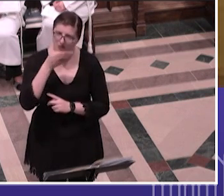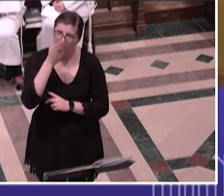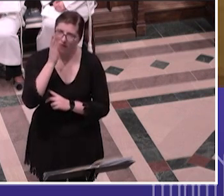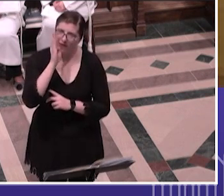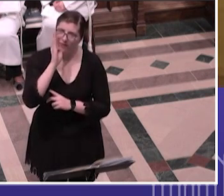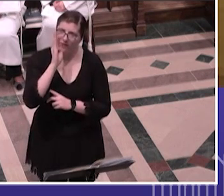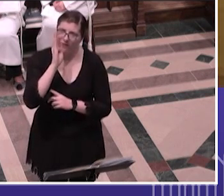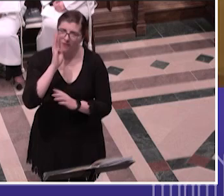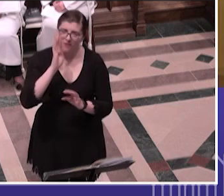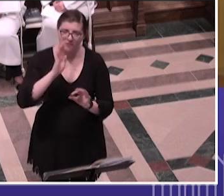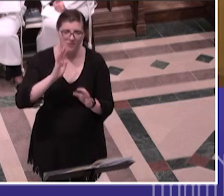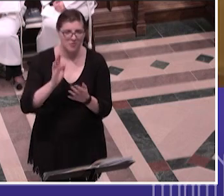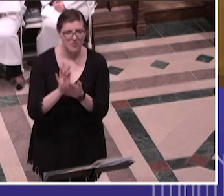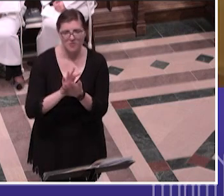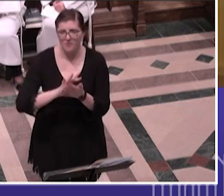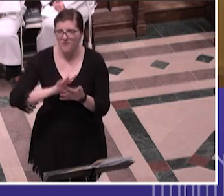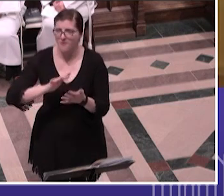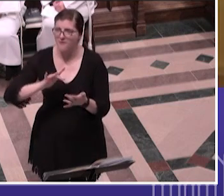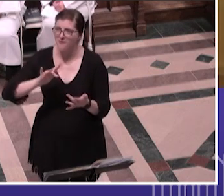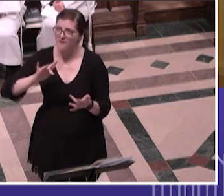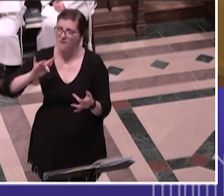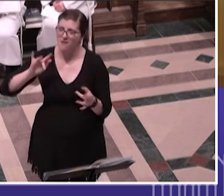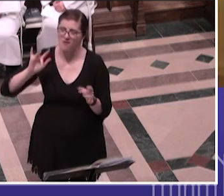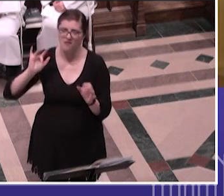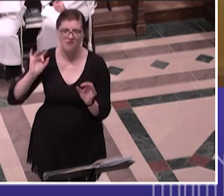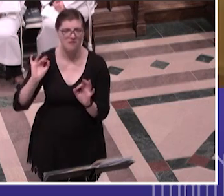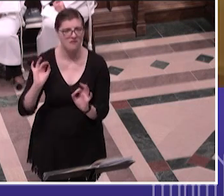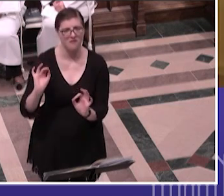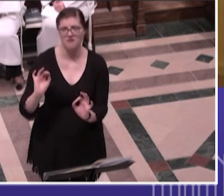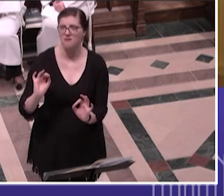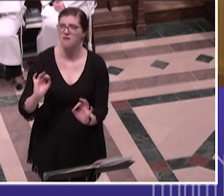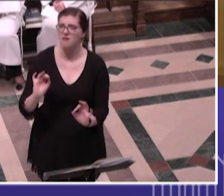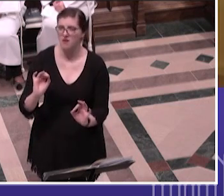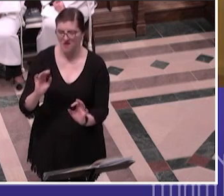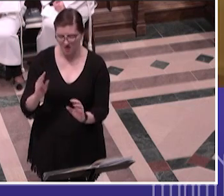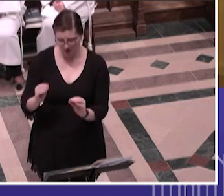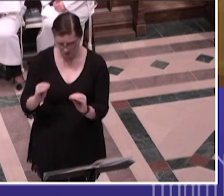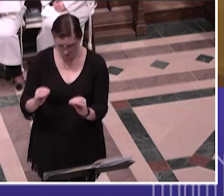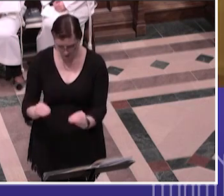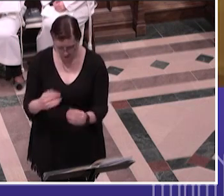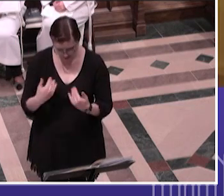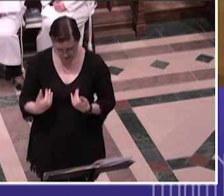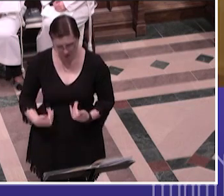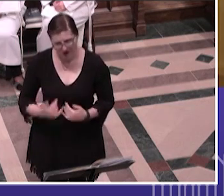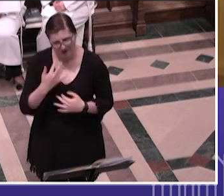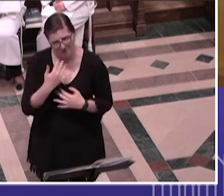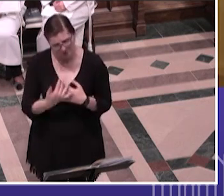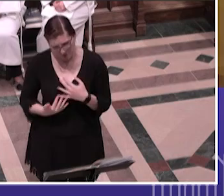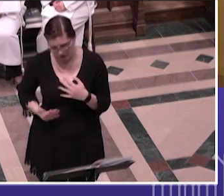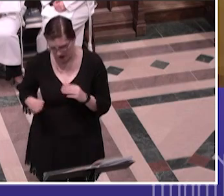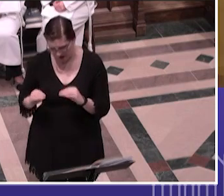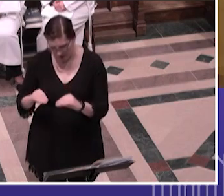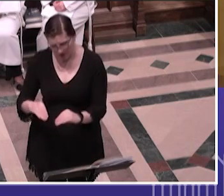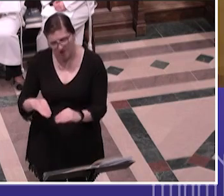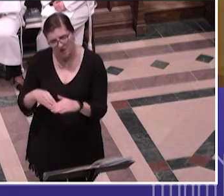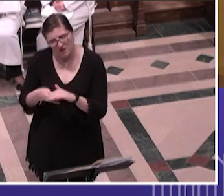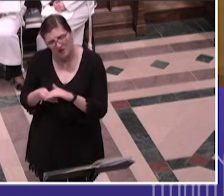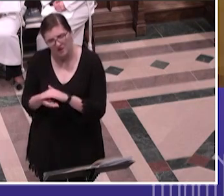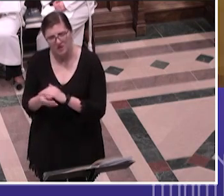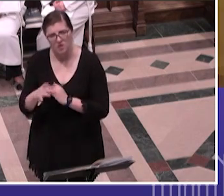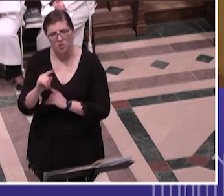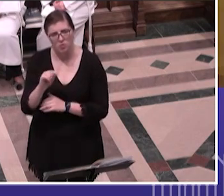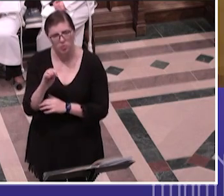all of its glory. When he places Jesus' blood-stained body in the tomb, he is newly born